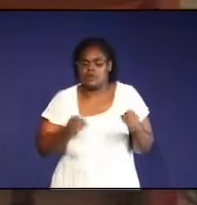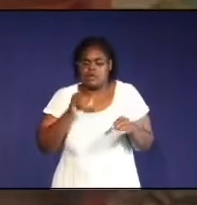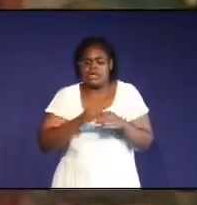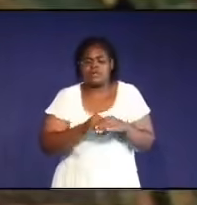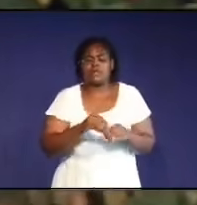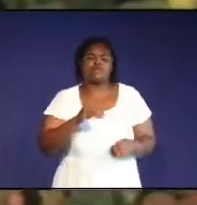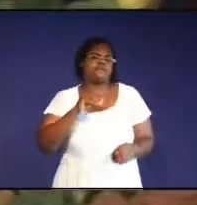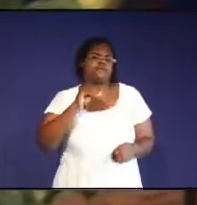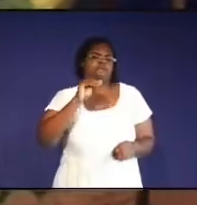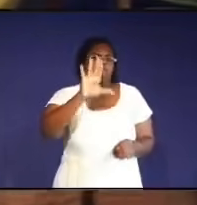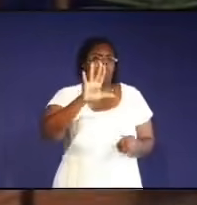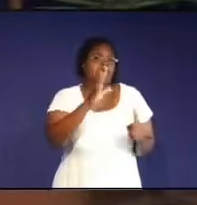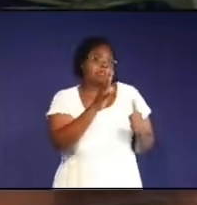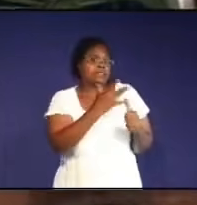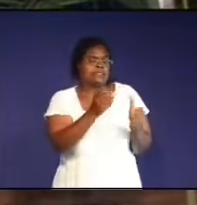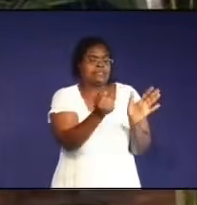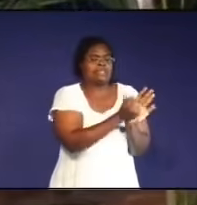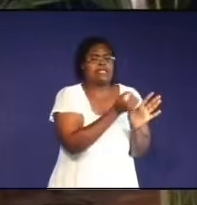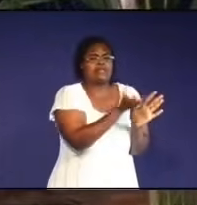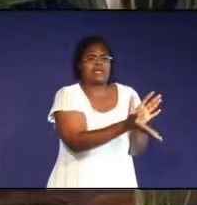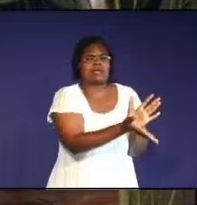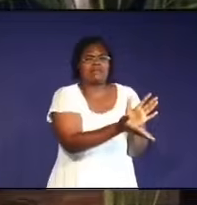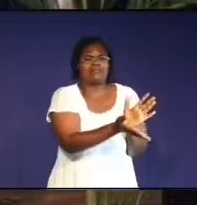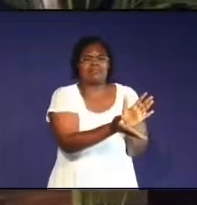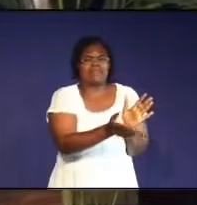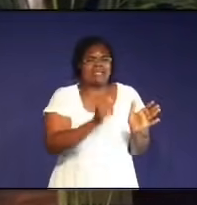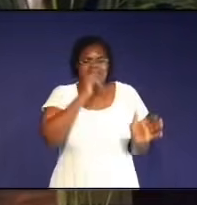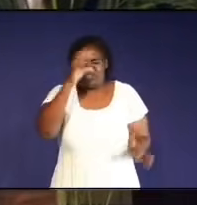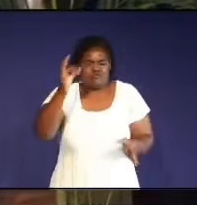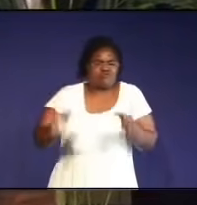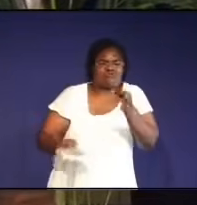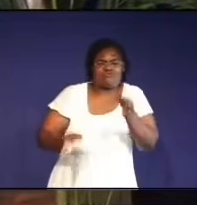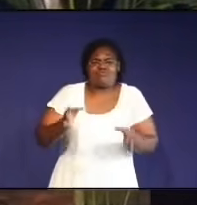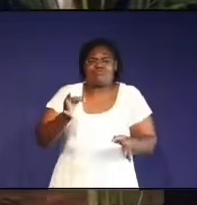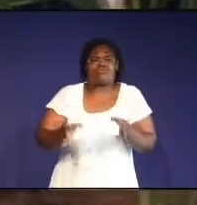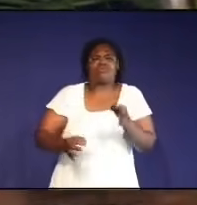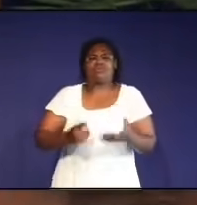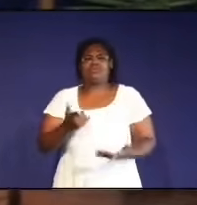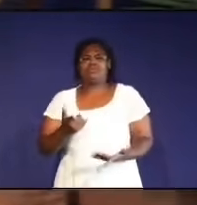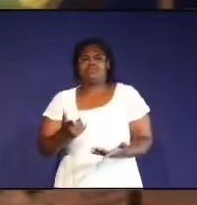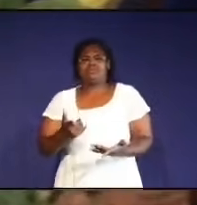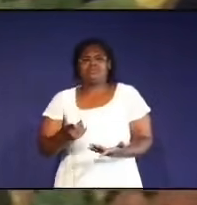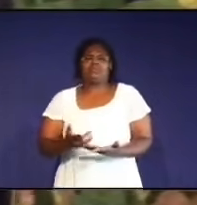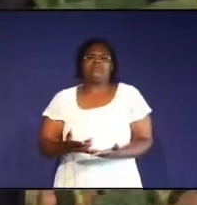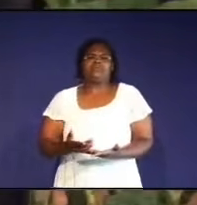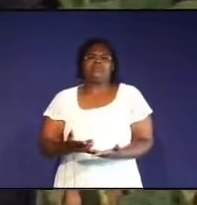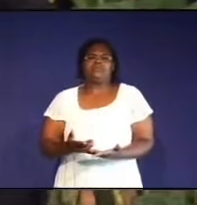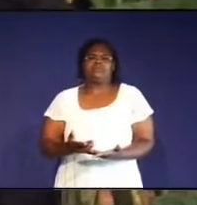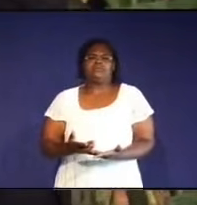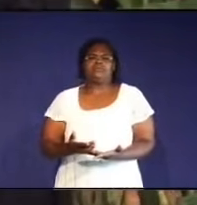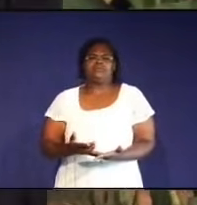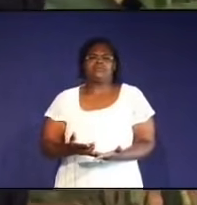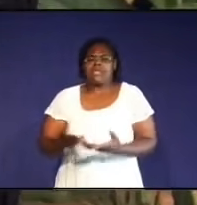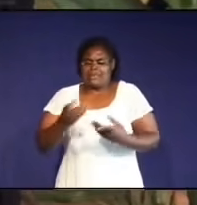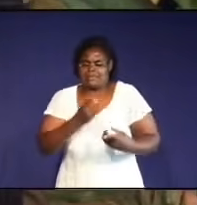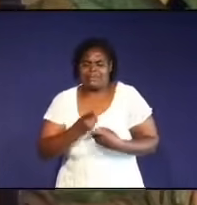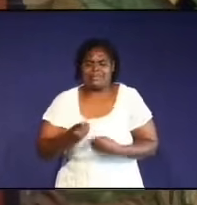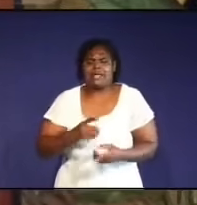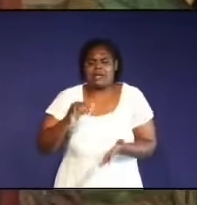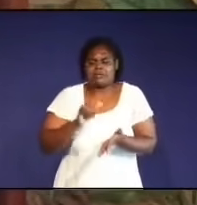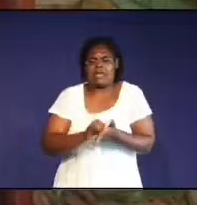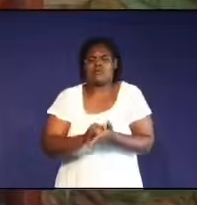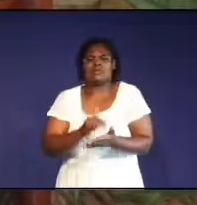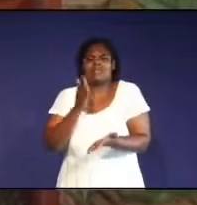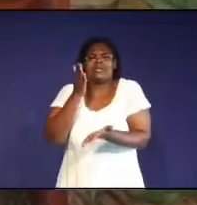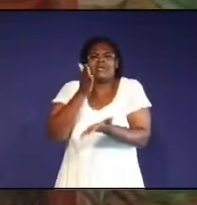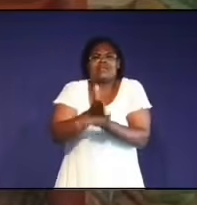desire for the end of injustice, a desire that there'll be no more George Floyd, a desire that